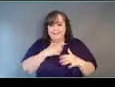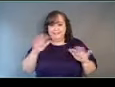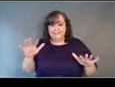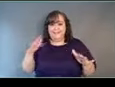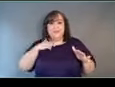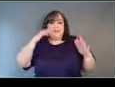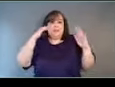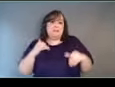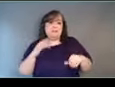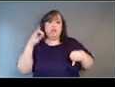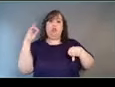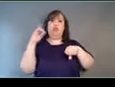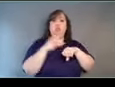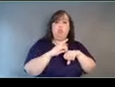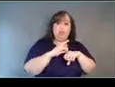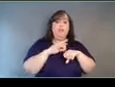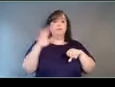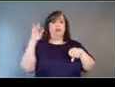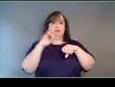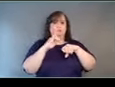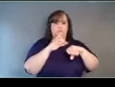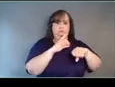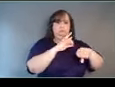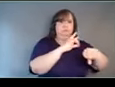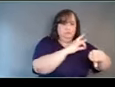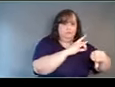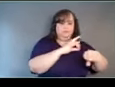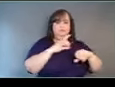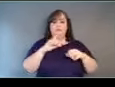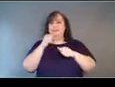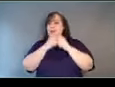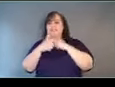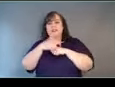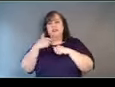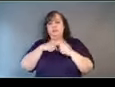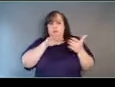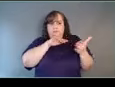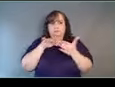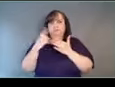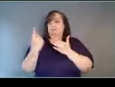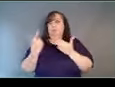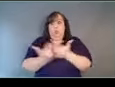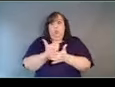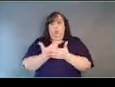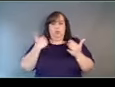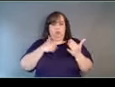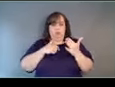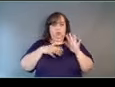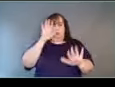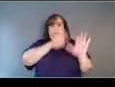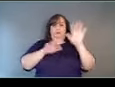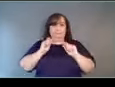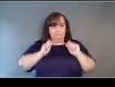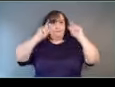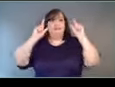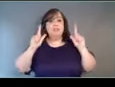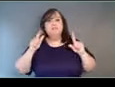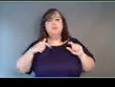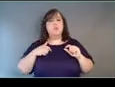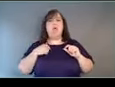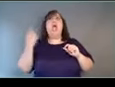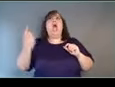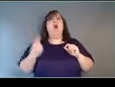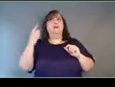expectations of how the asteroid would behave. So every time we study a new asteroid, we get surprised, and I find the most recent surprise the